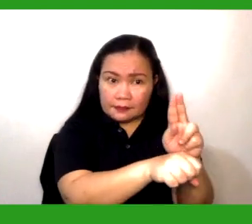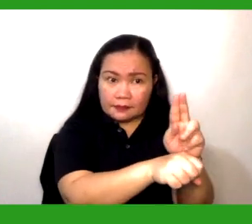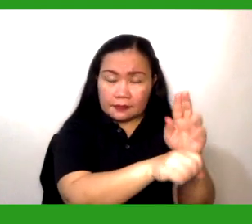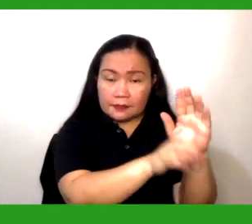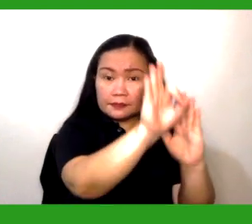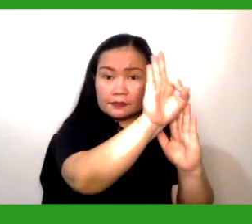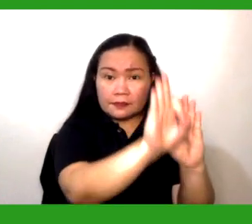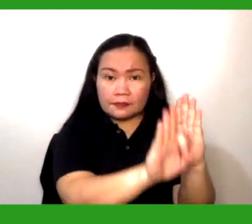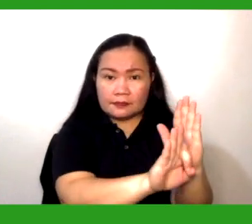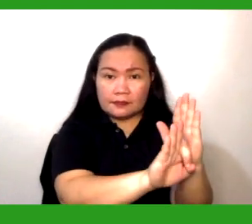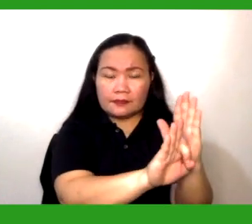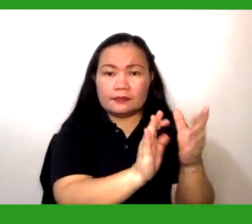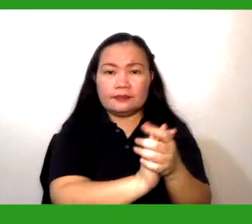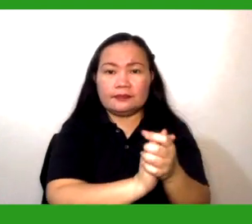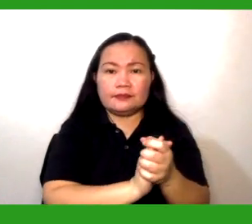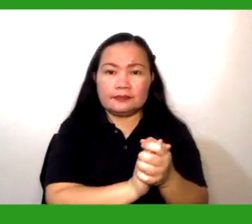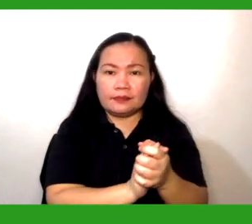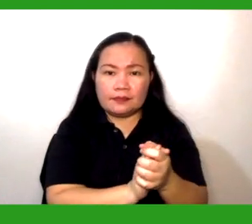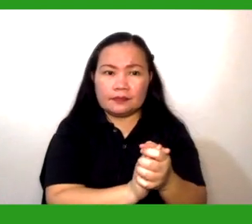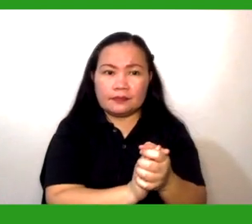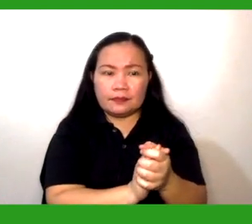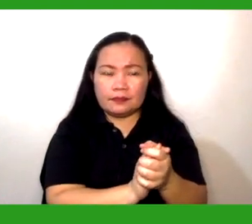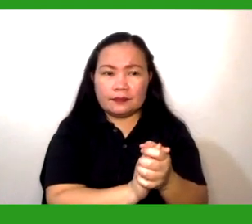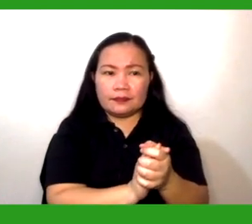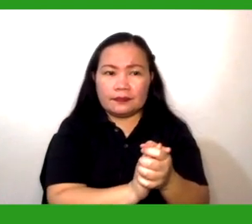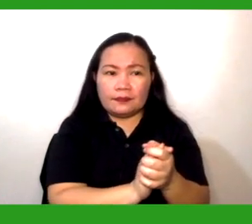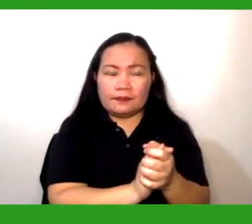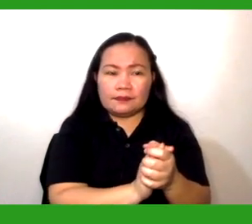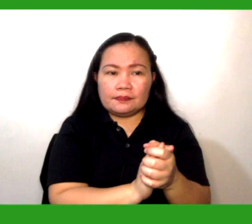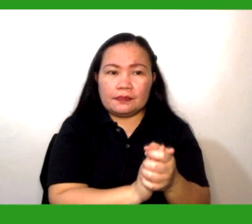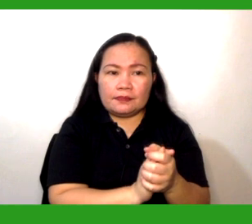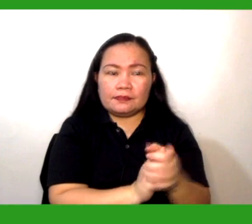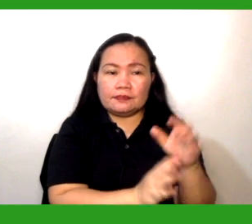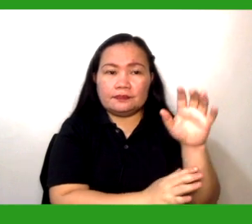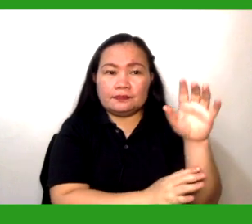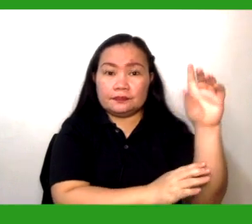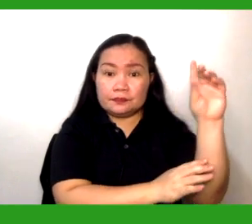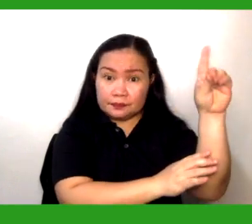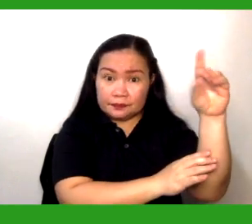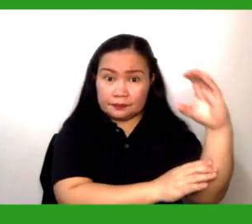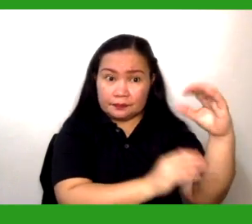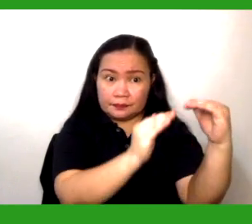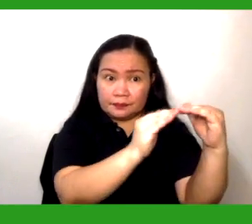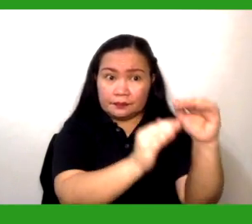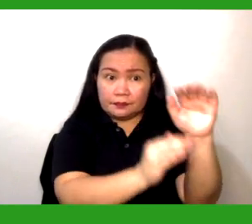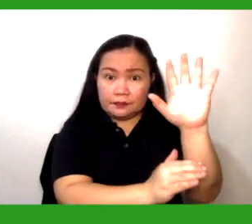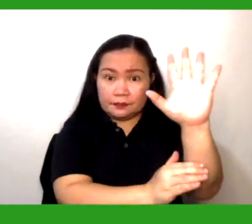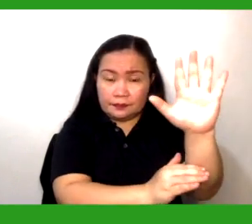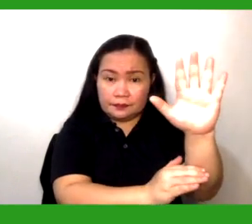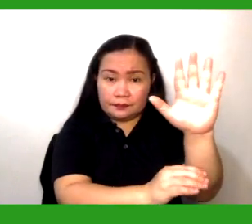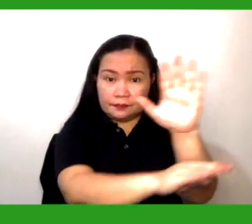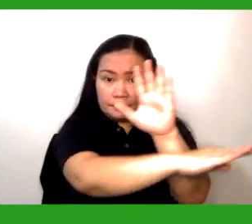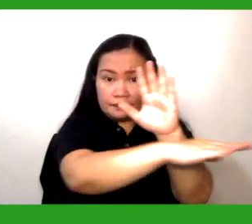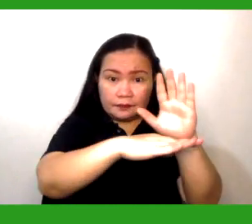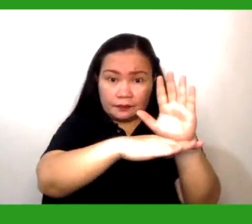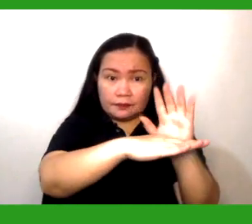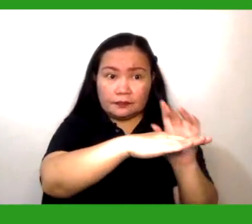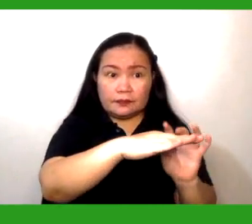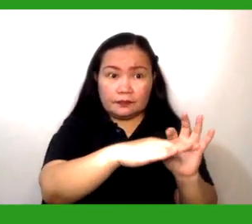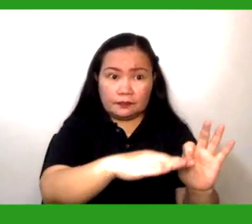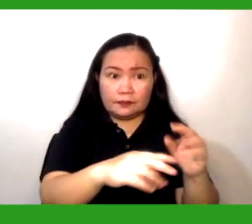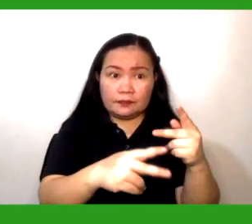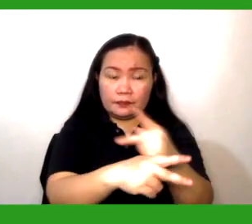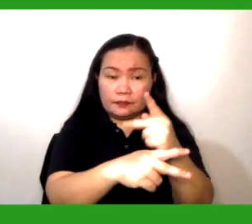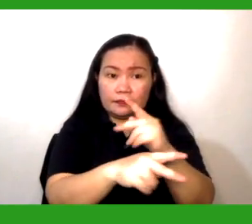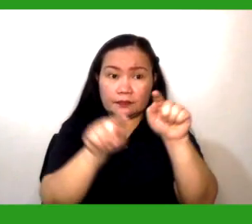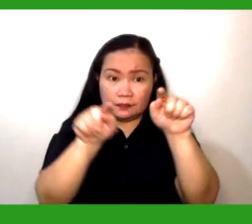So, we're going to use this formula. Okay? We are gonna use 5/9 times the quantity of degree